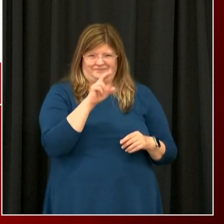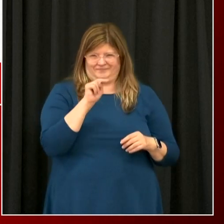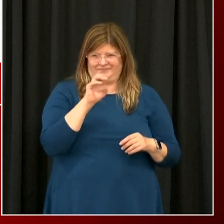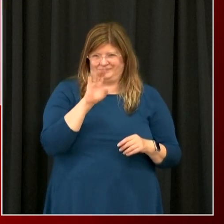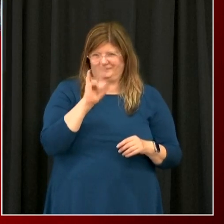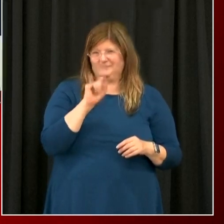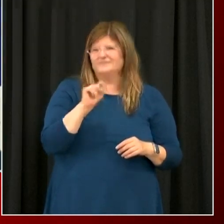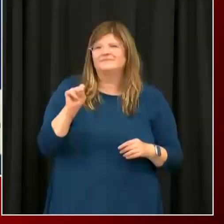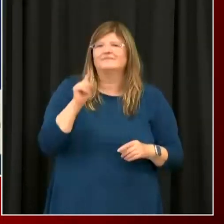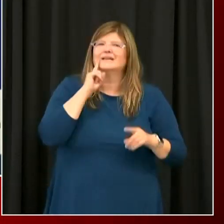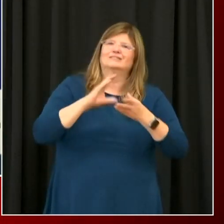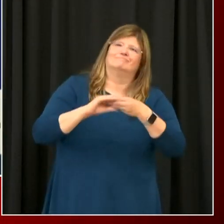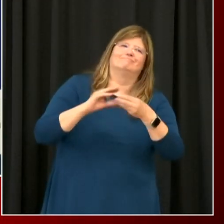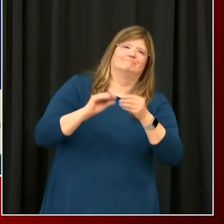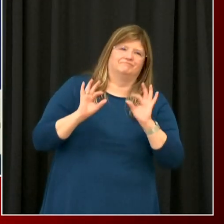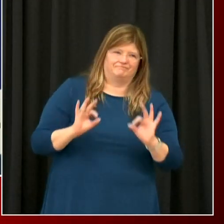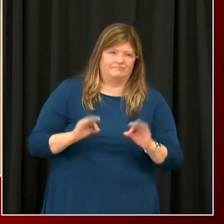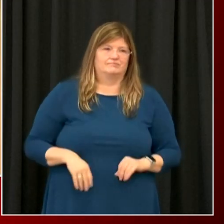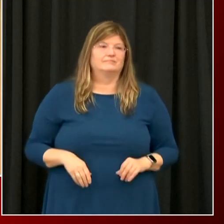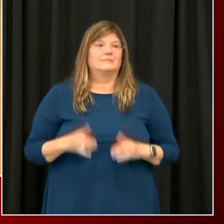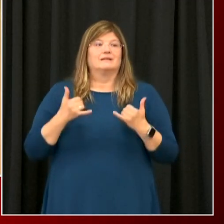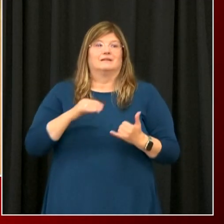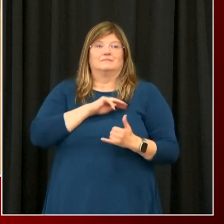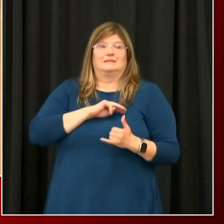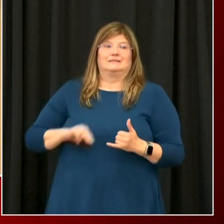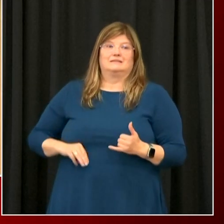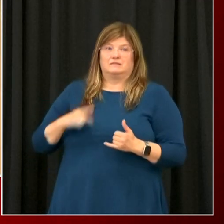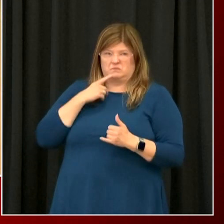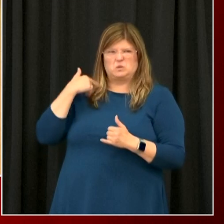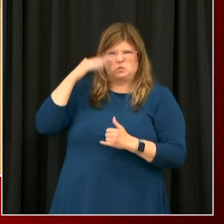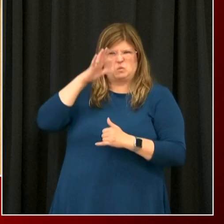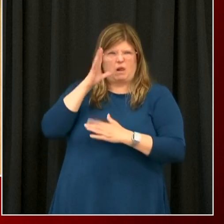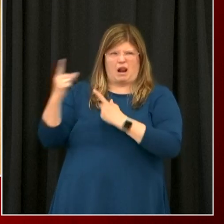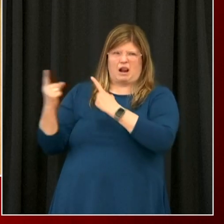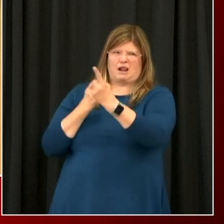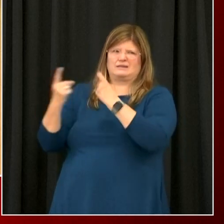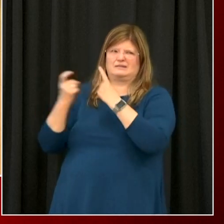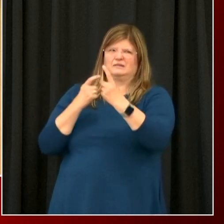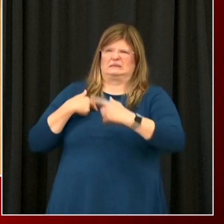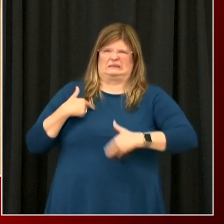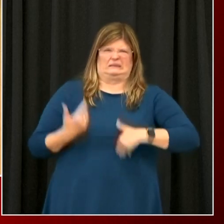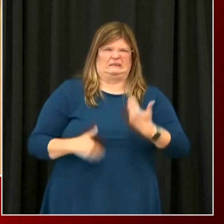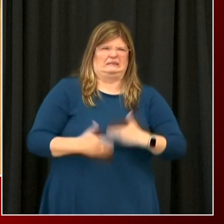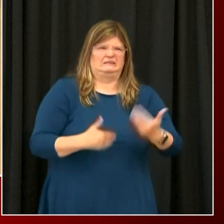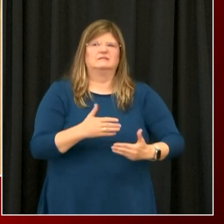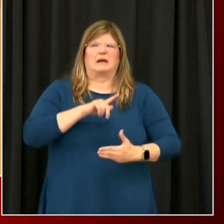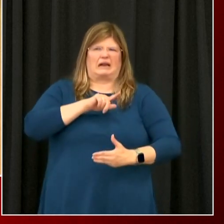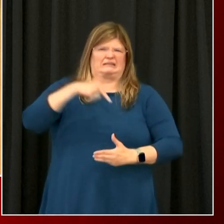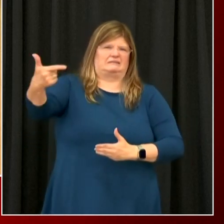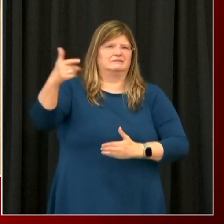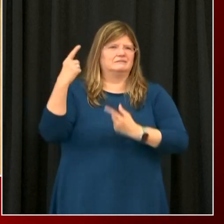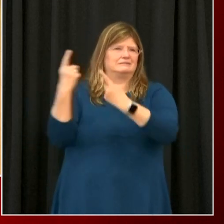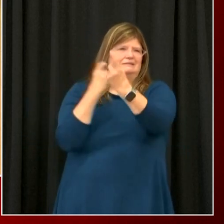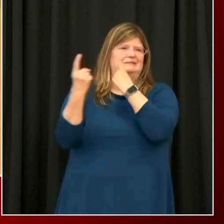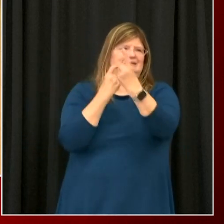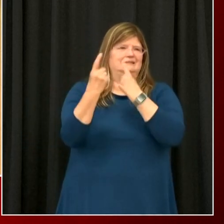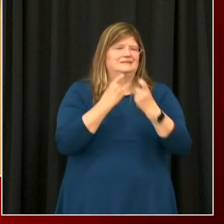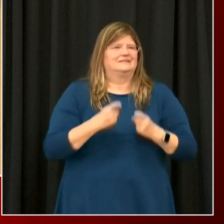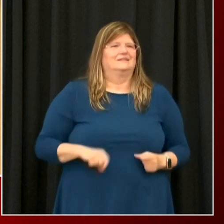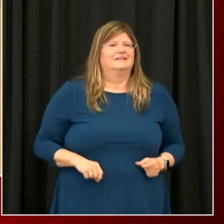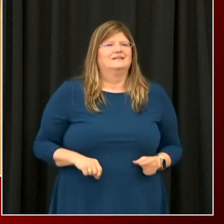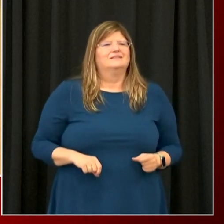be questions, so let's get to the rest of the information, and then we'll pause for questions. Let me